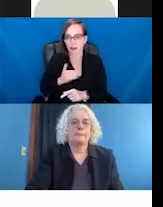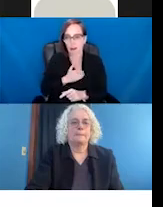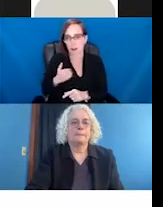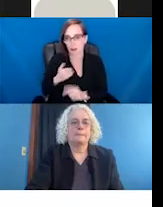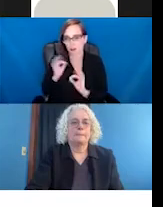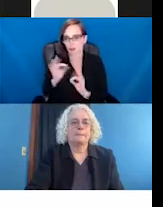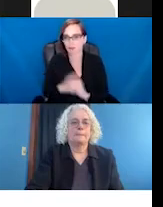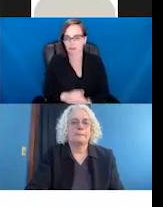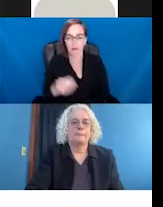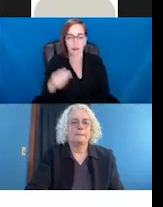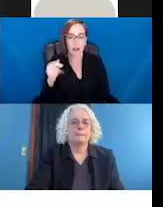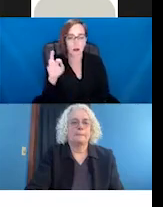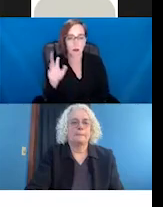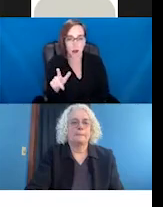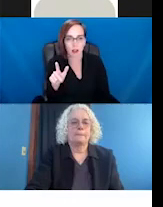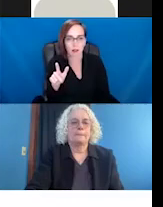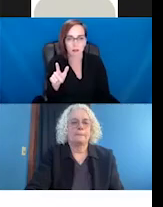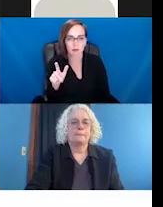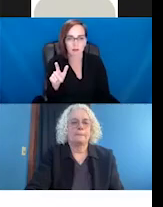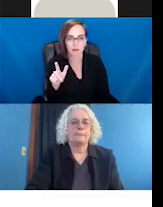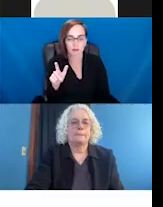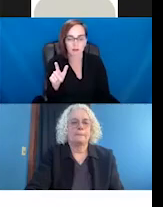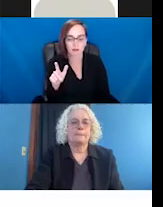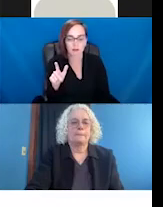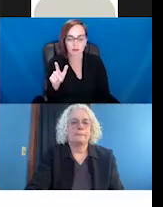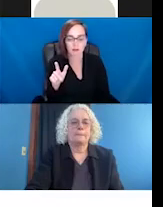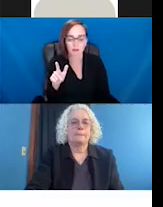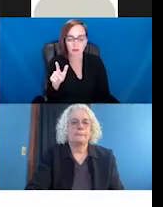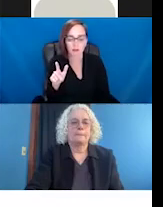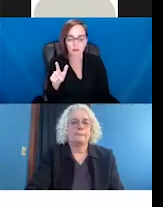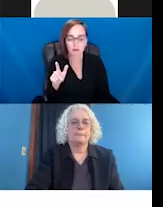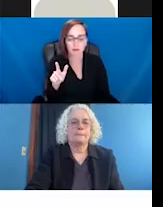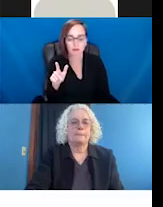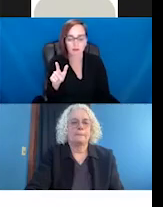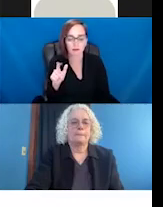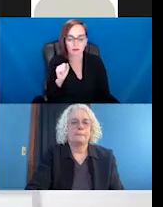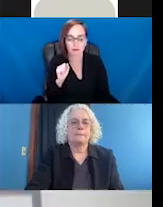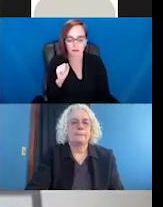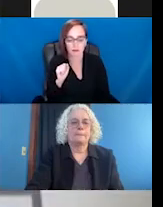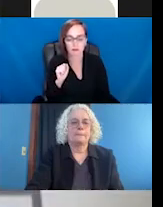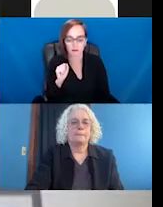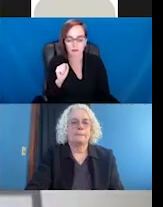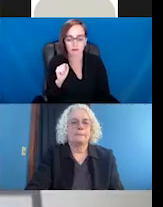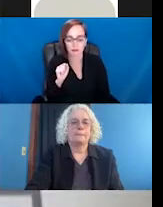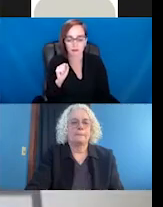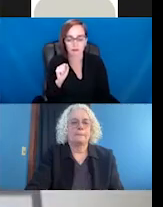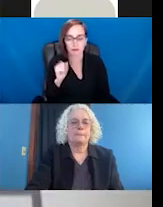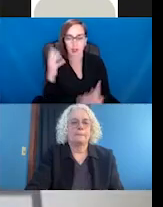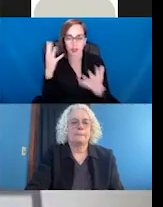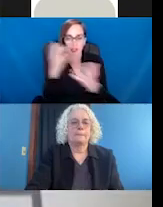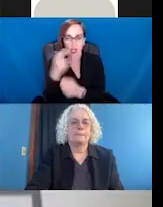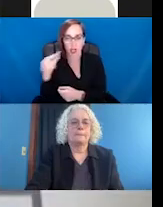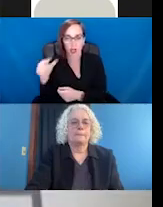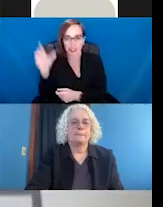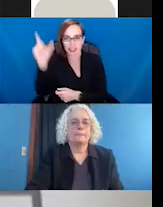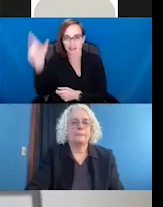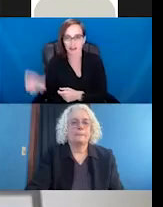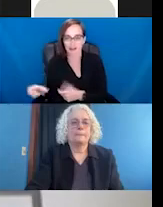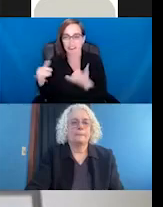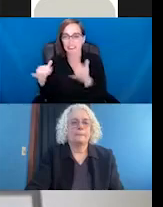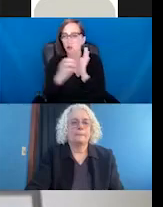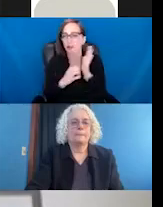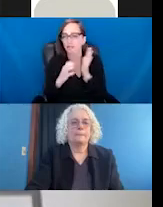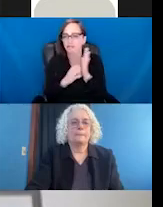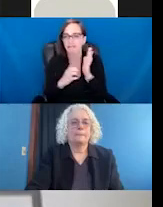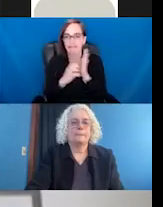And to be fair, I think that set of boxes, I think, is still to be